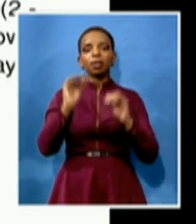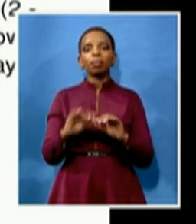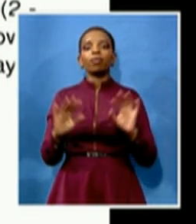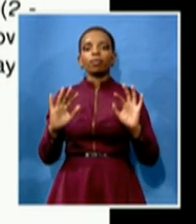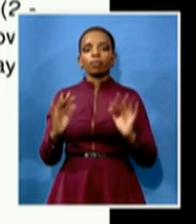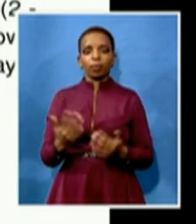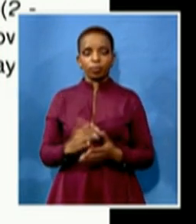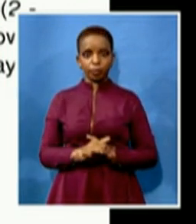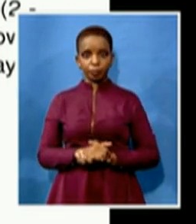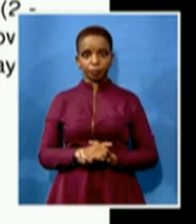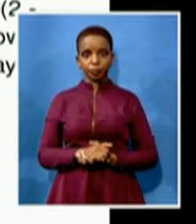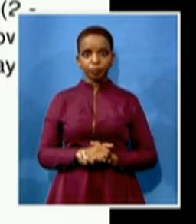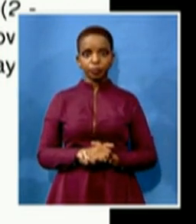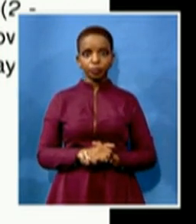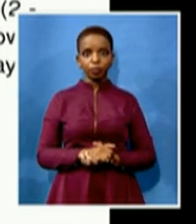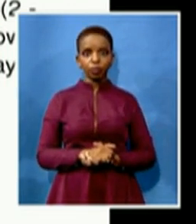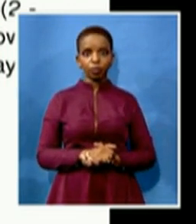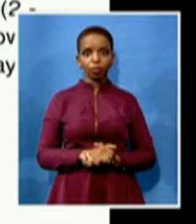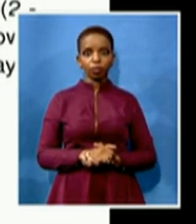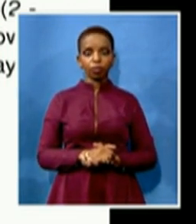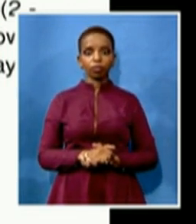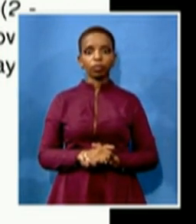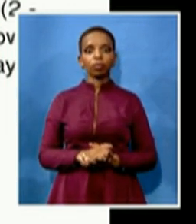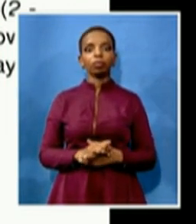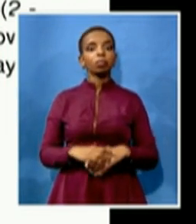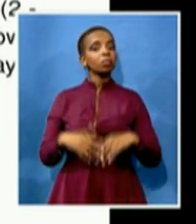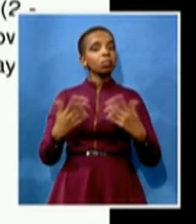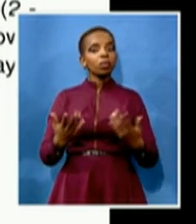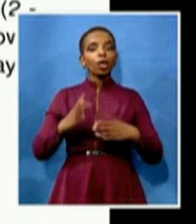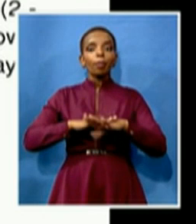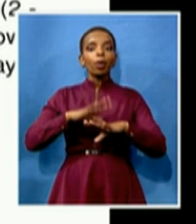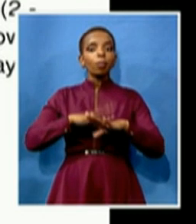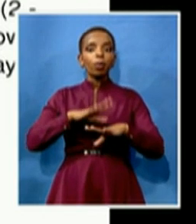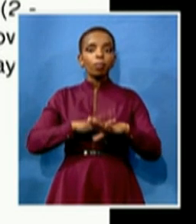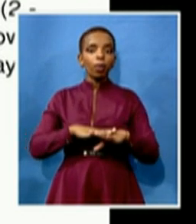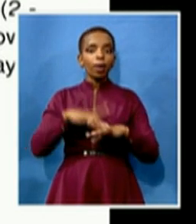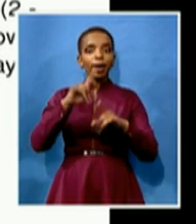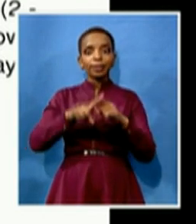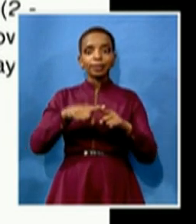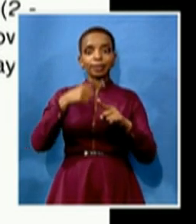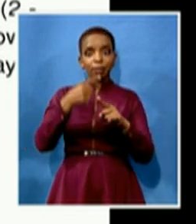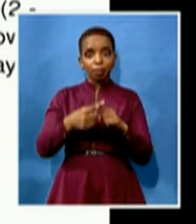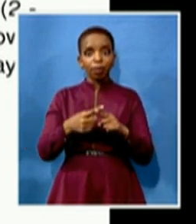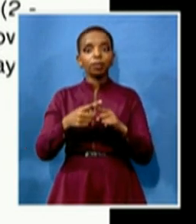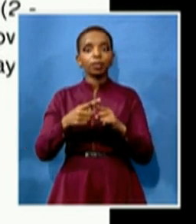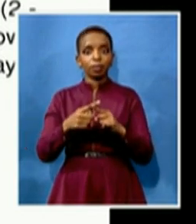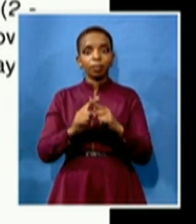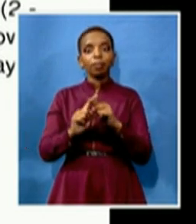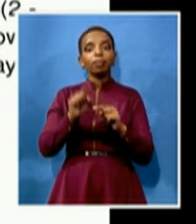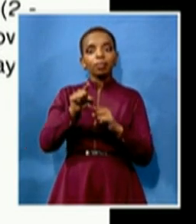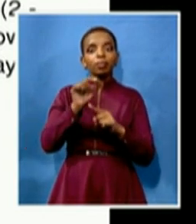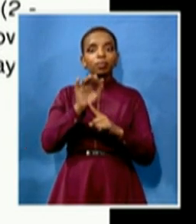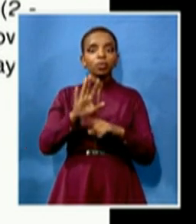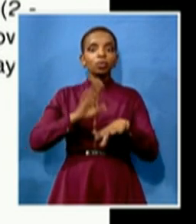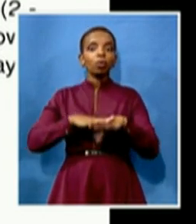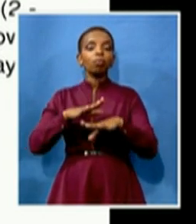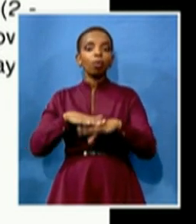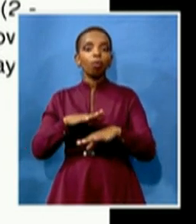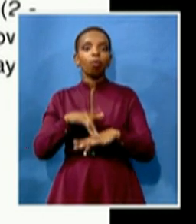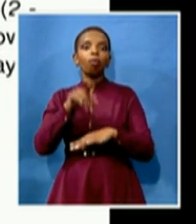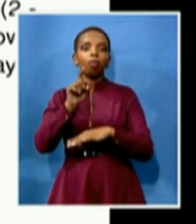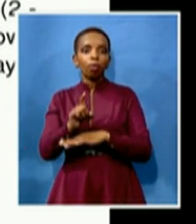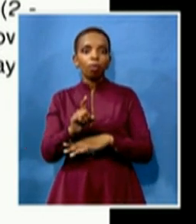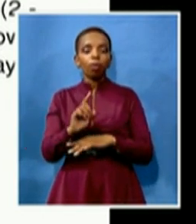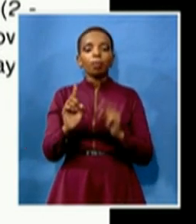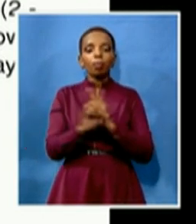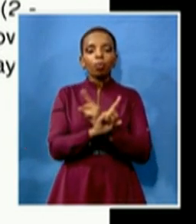And just to give you another example, this captures movement patterns, and we can see what the effect of those movement patterns, what the differences in those